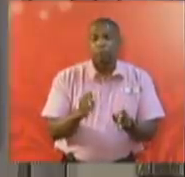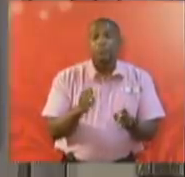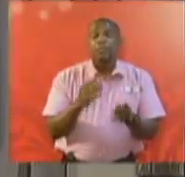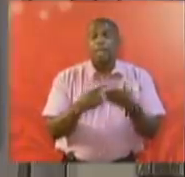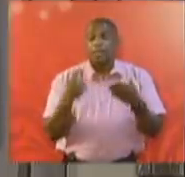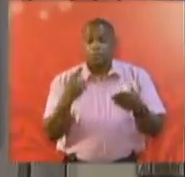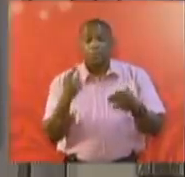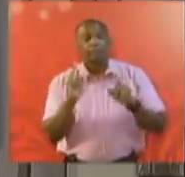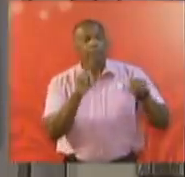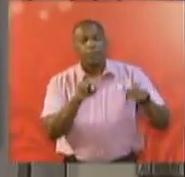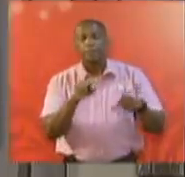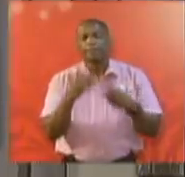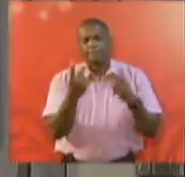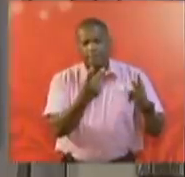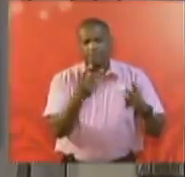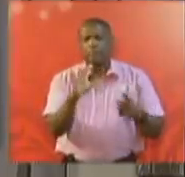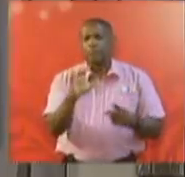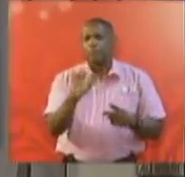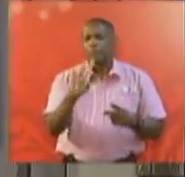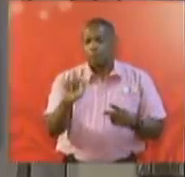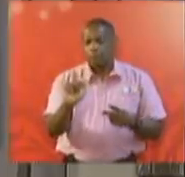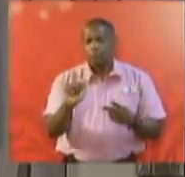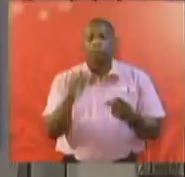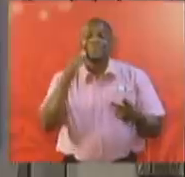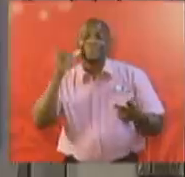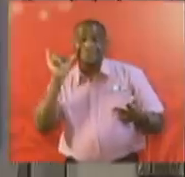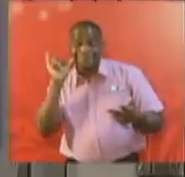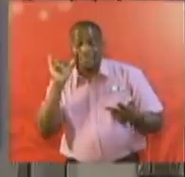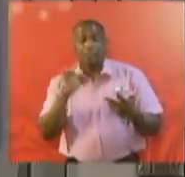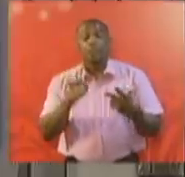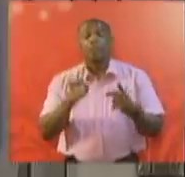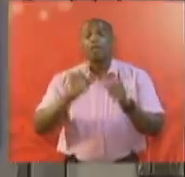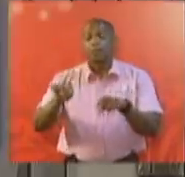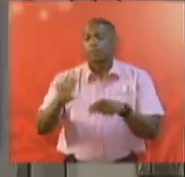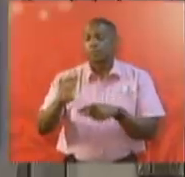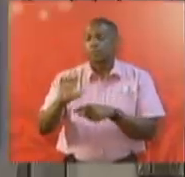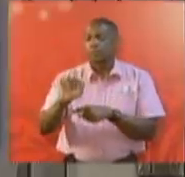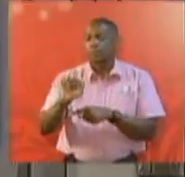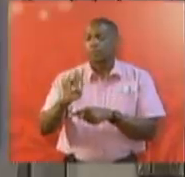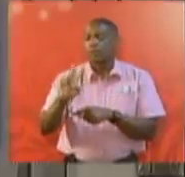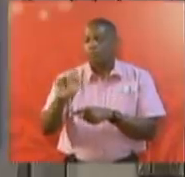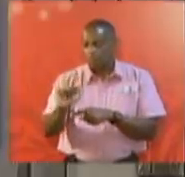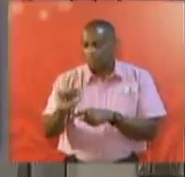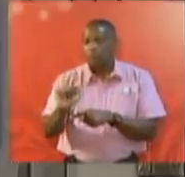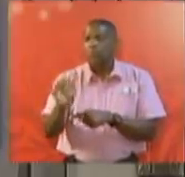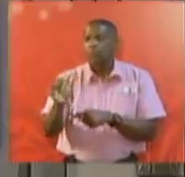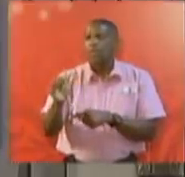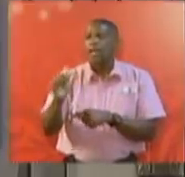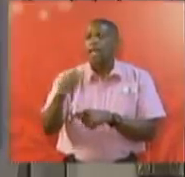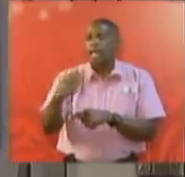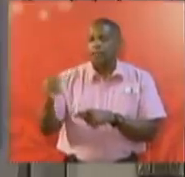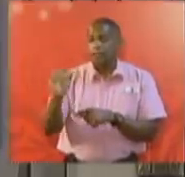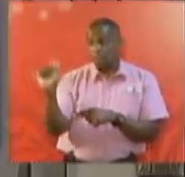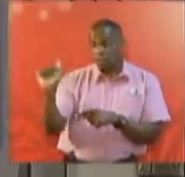Arima. So in the past week, I've been to the 3 major facilities taking care of COVID patients. And